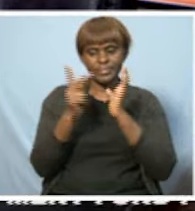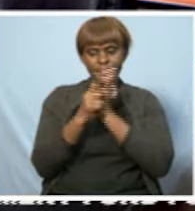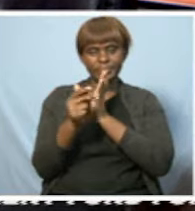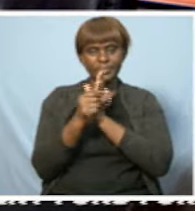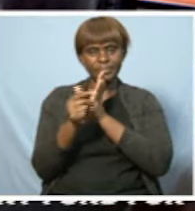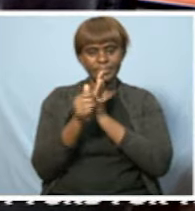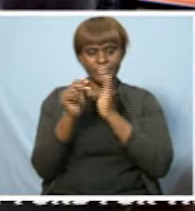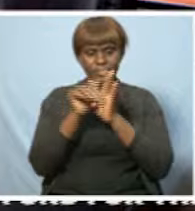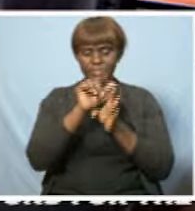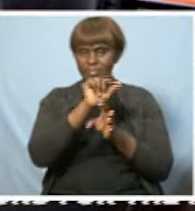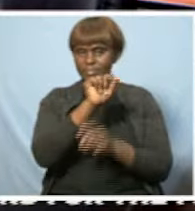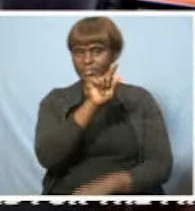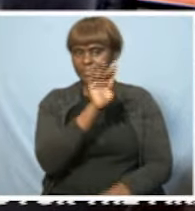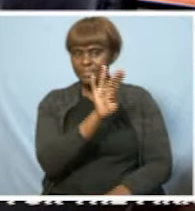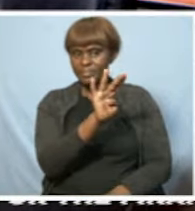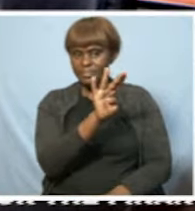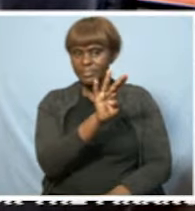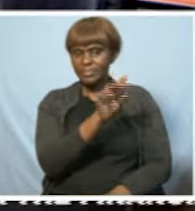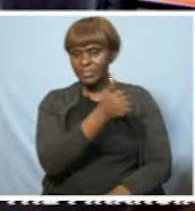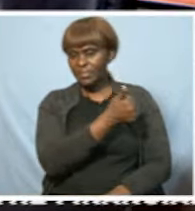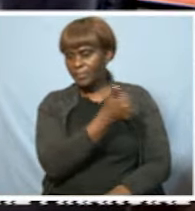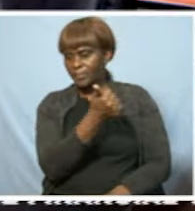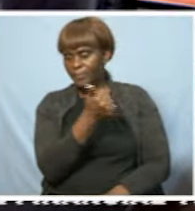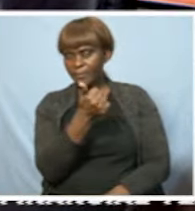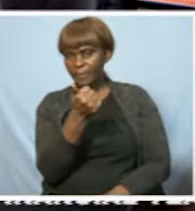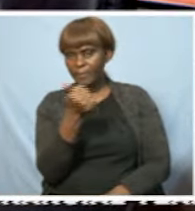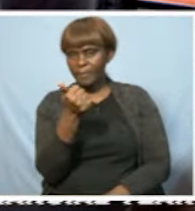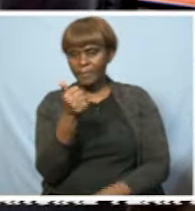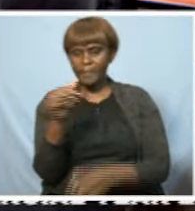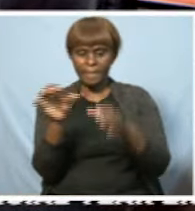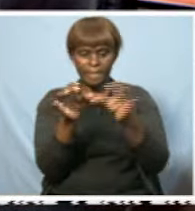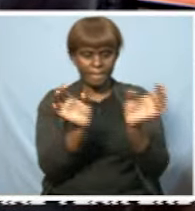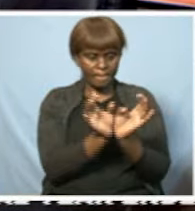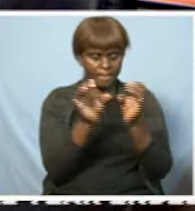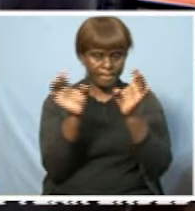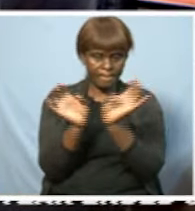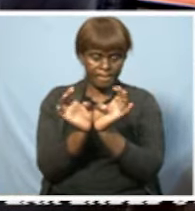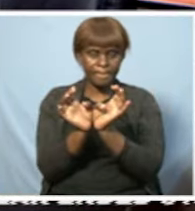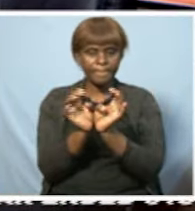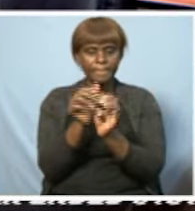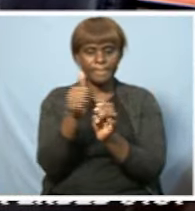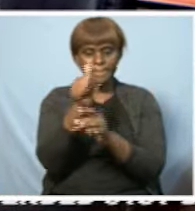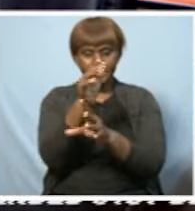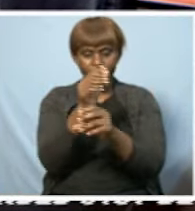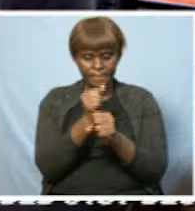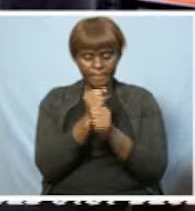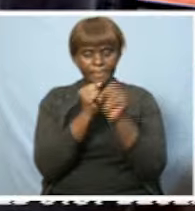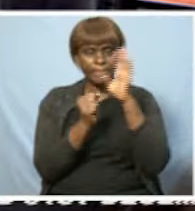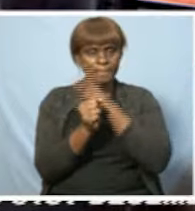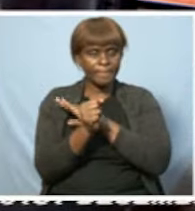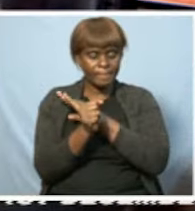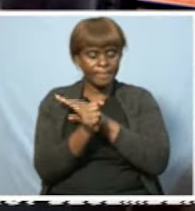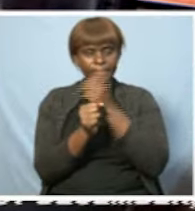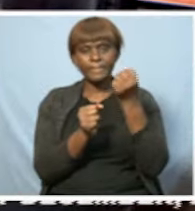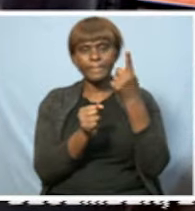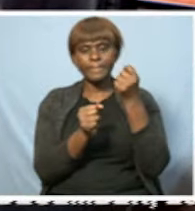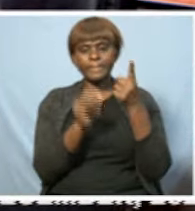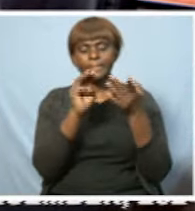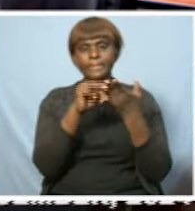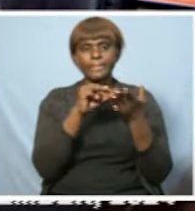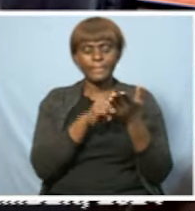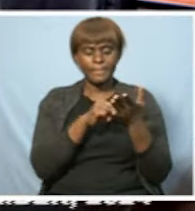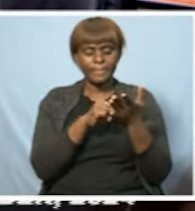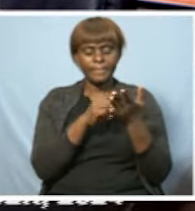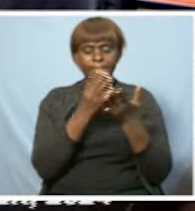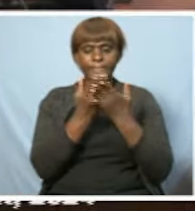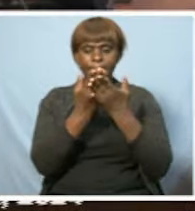in 2024, whilst the other constituency you received 11 million. I